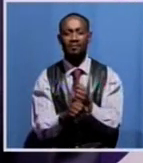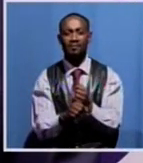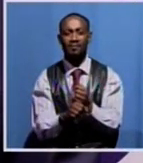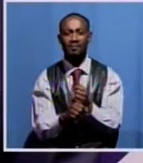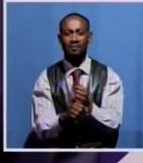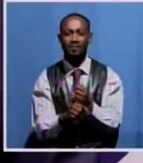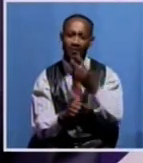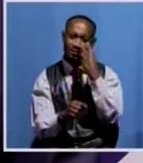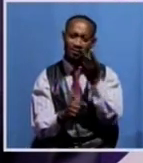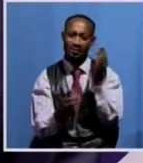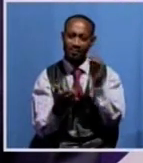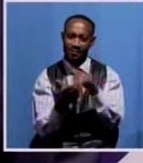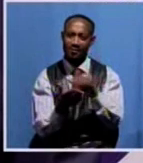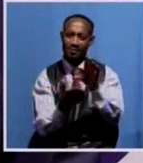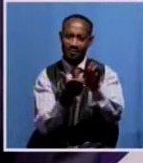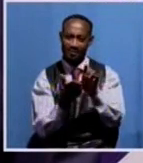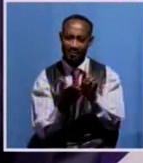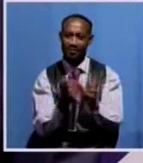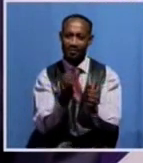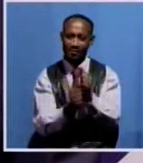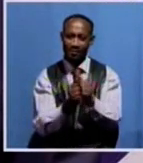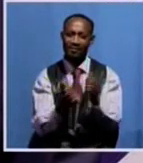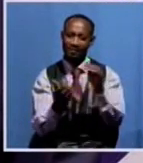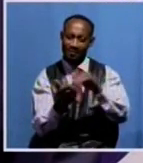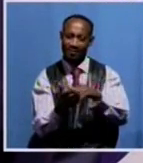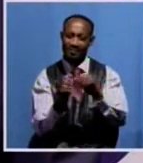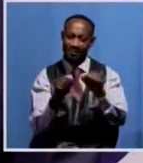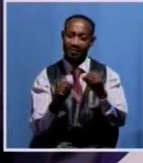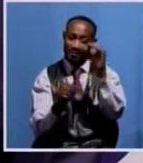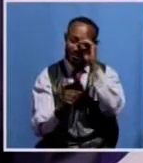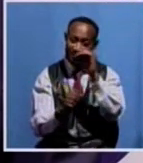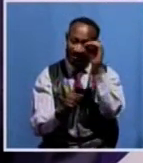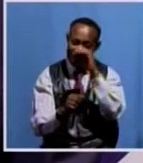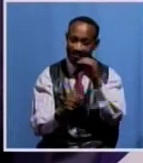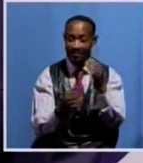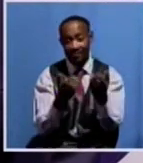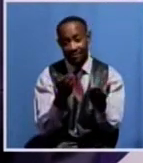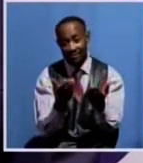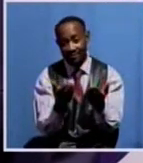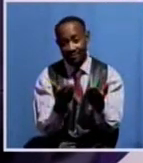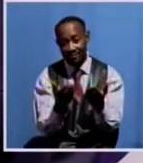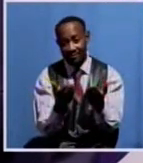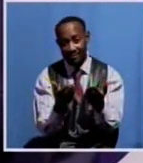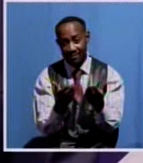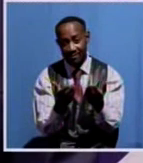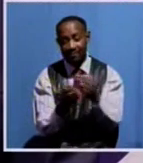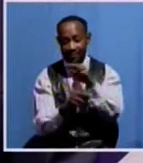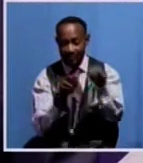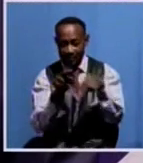relook at some of these loans, and perhaps we can even again seek to have them redeemed in a shorter period of time.